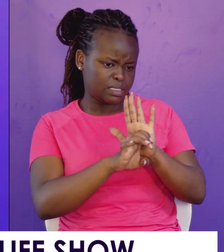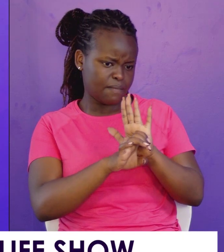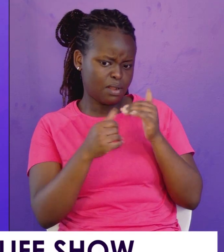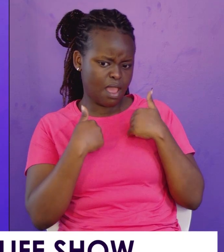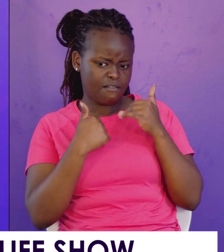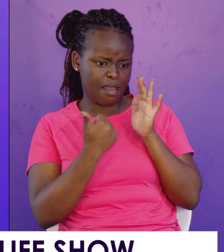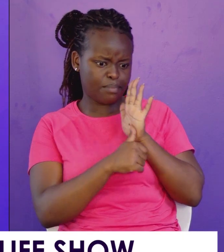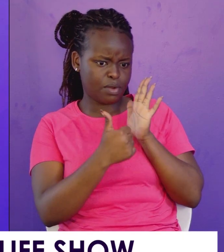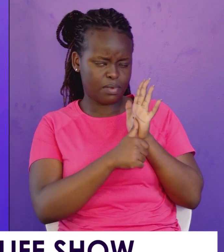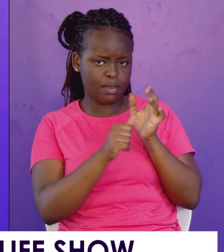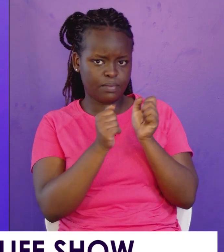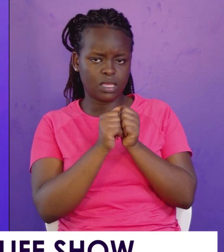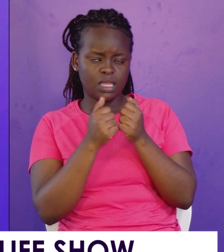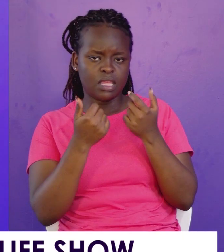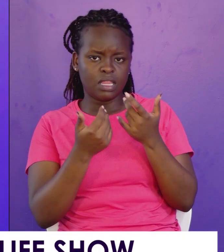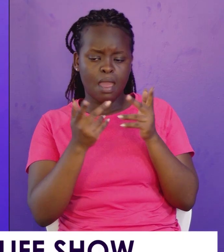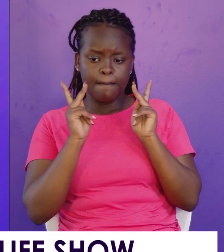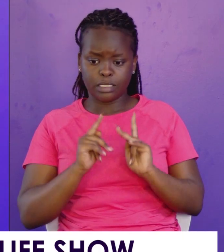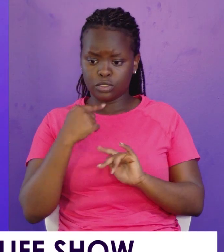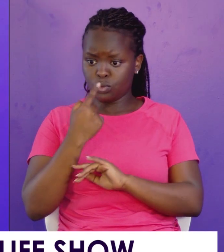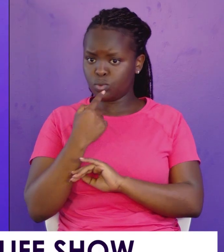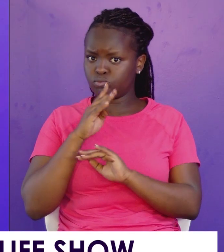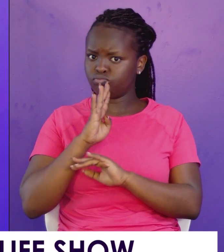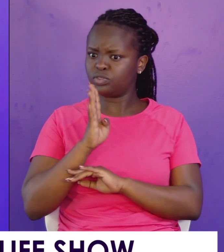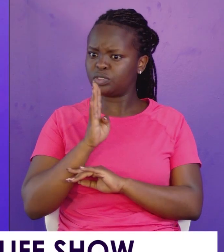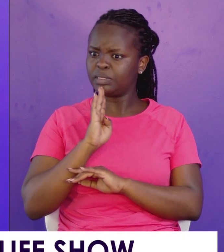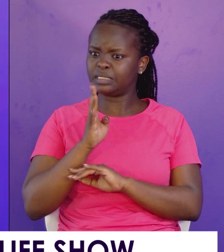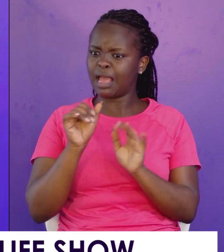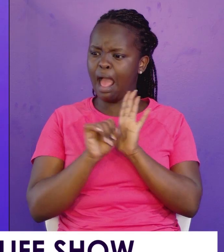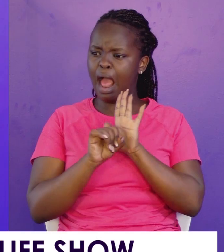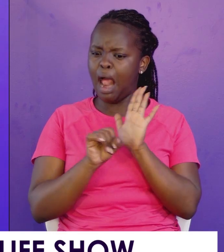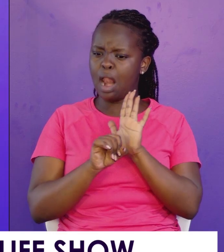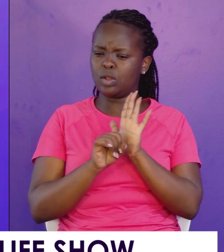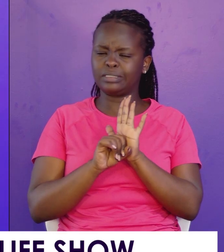a problem with someone who speaks with a lot of,